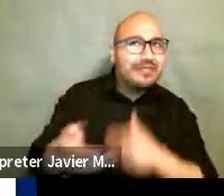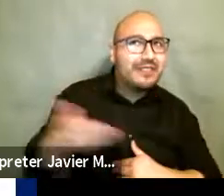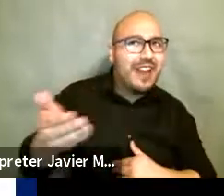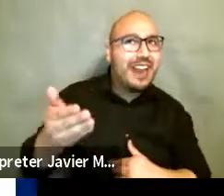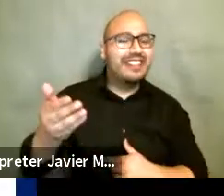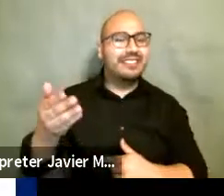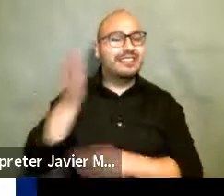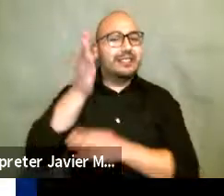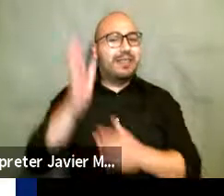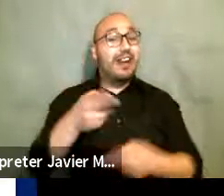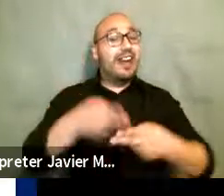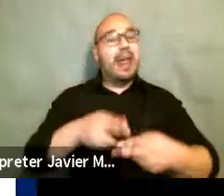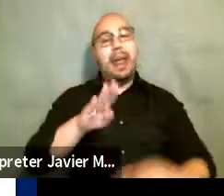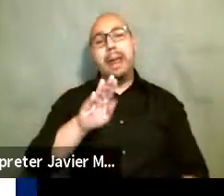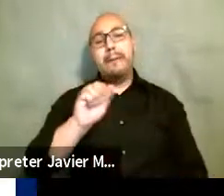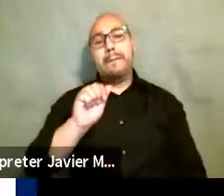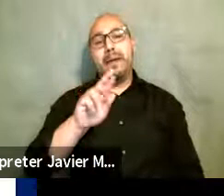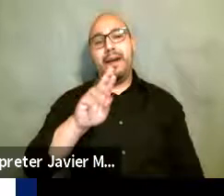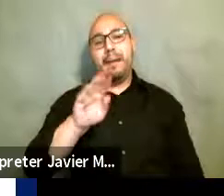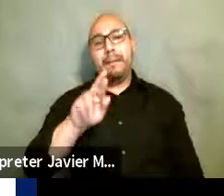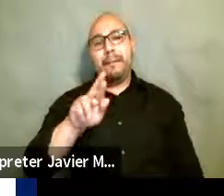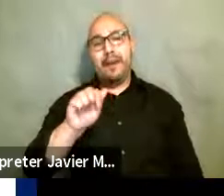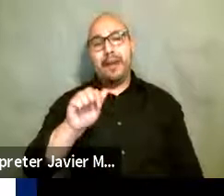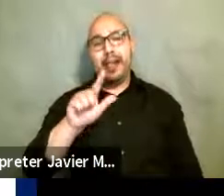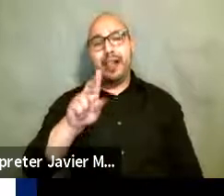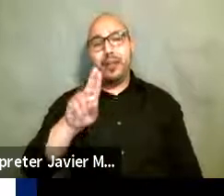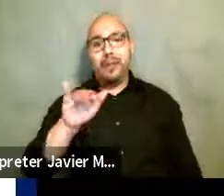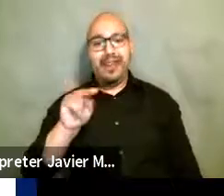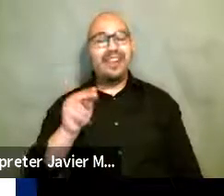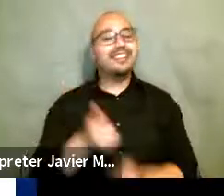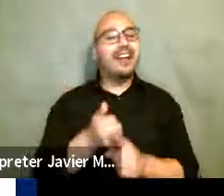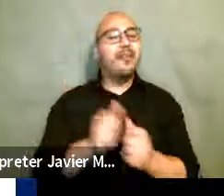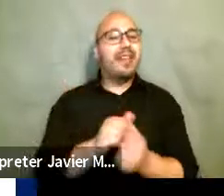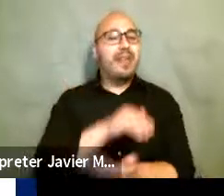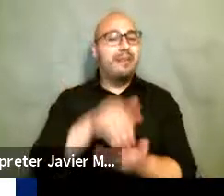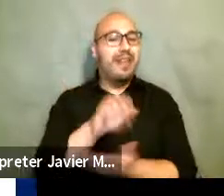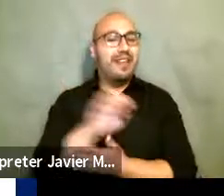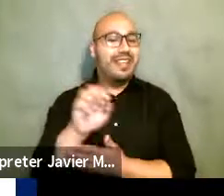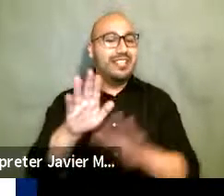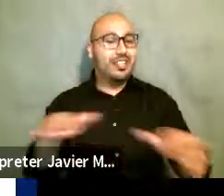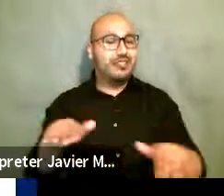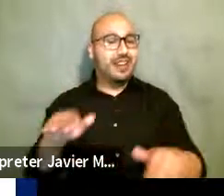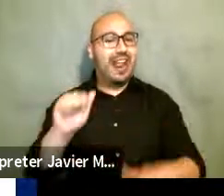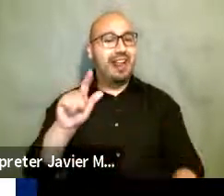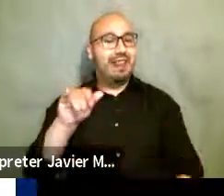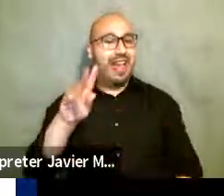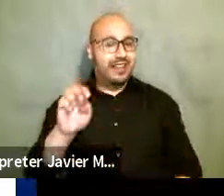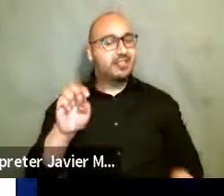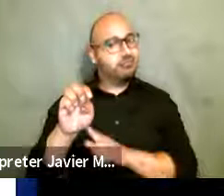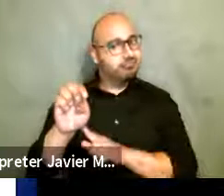Lubin, and she is with the Middle East Children's Alliance. That has also been around for a long